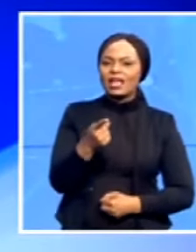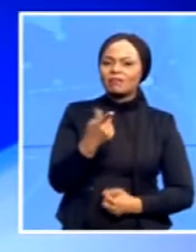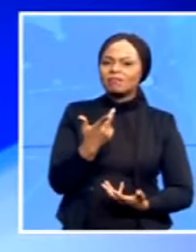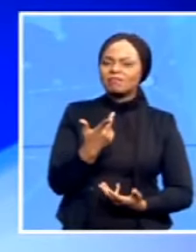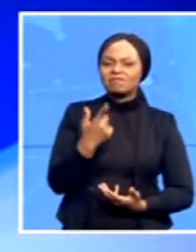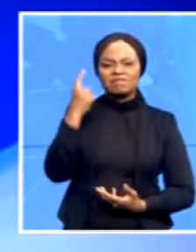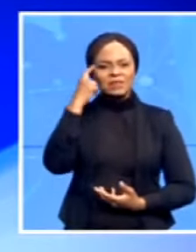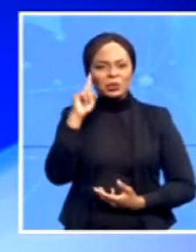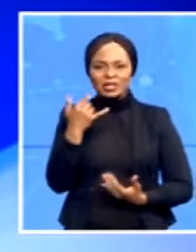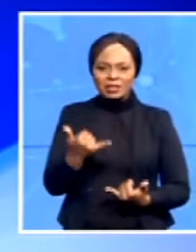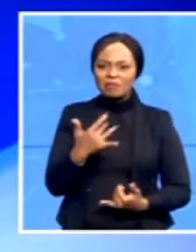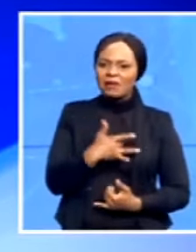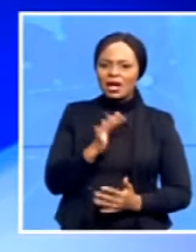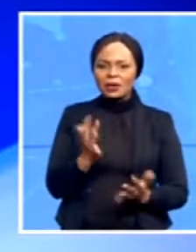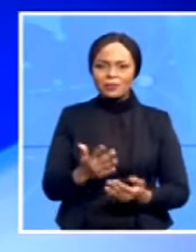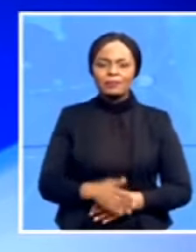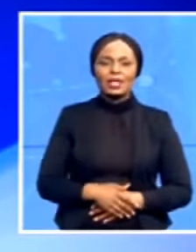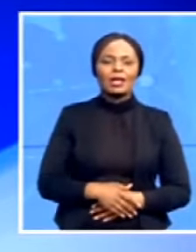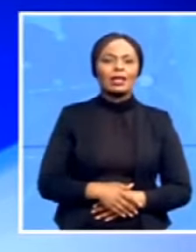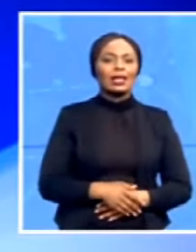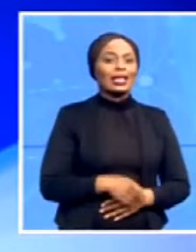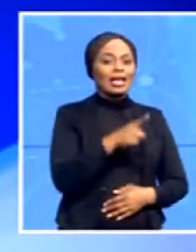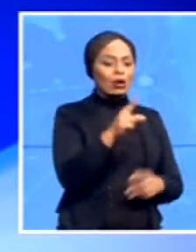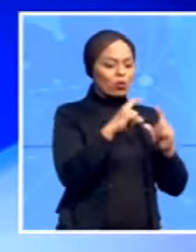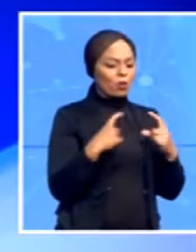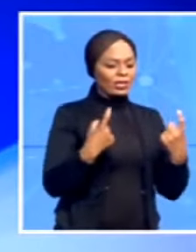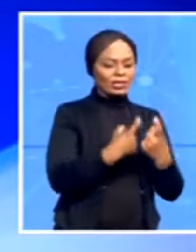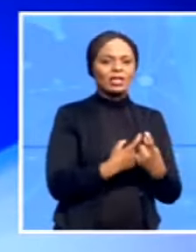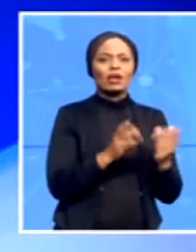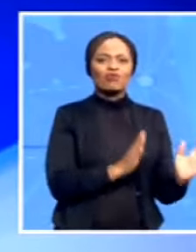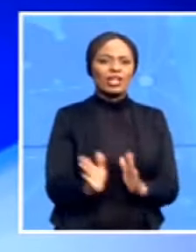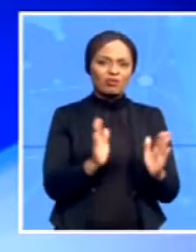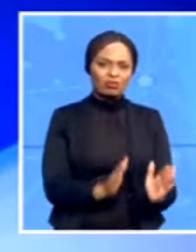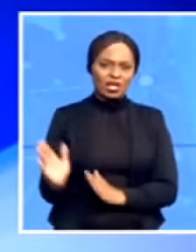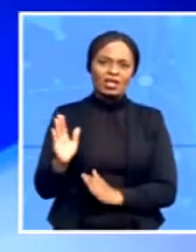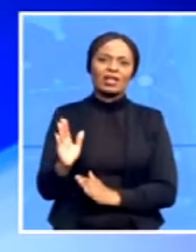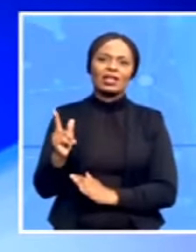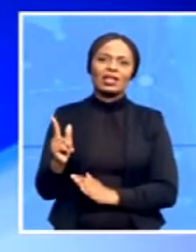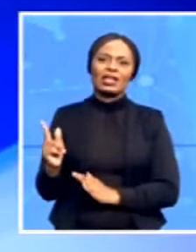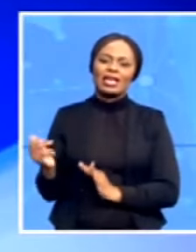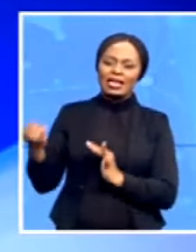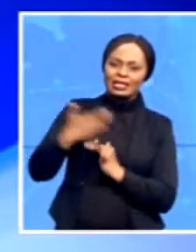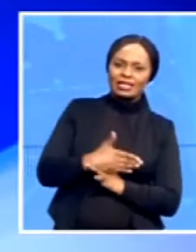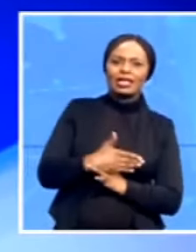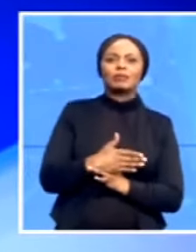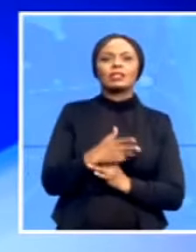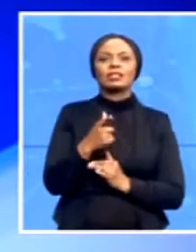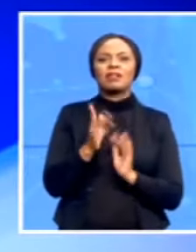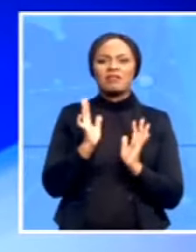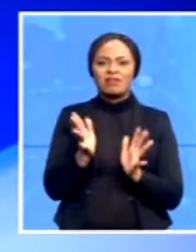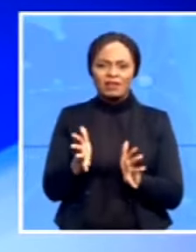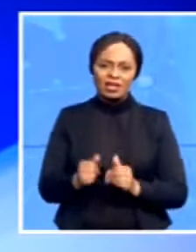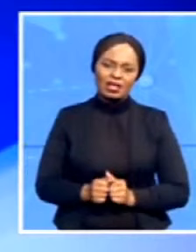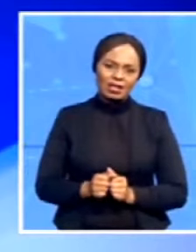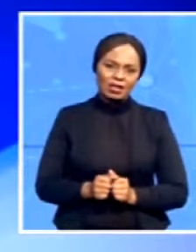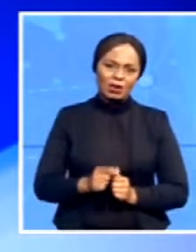had its preparations interrupted by quite a number of processes. Firstly, there was that process where there